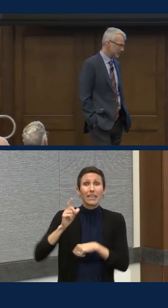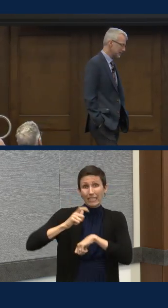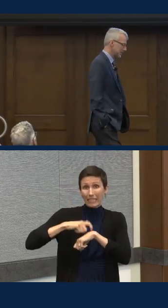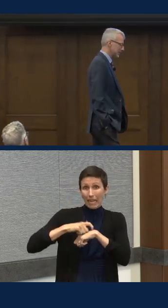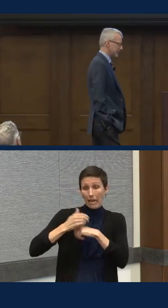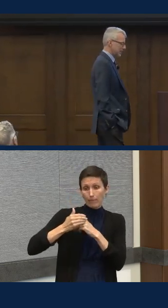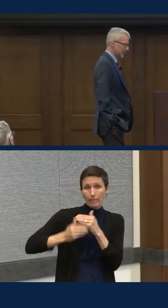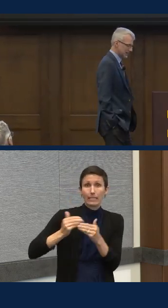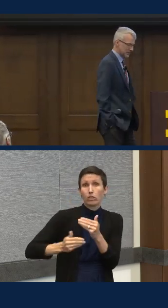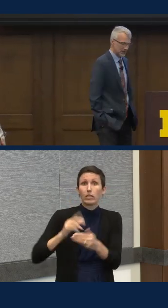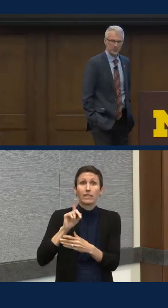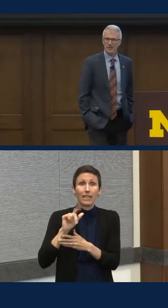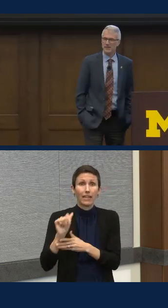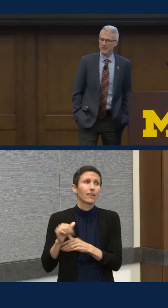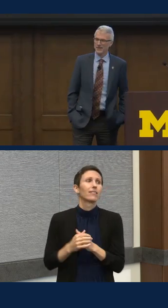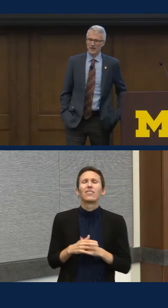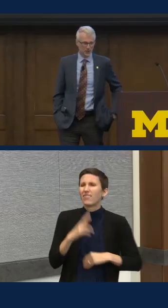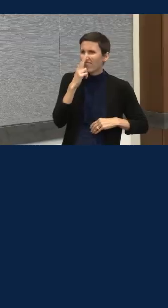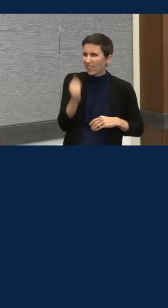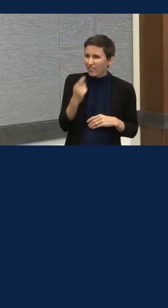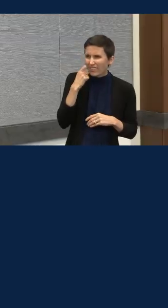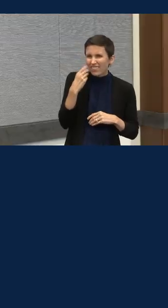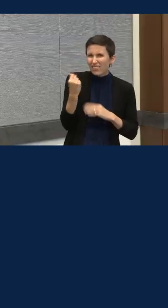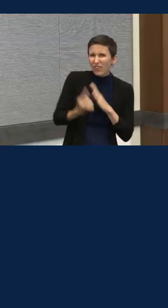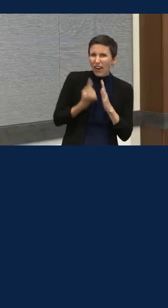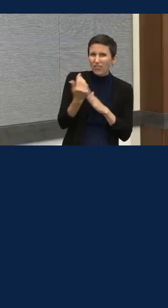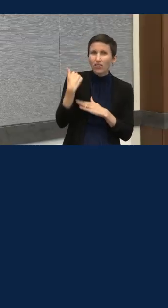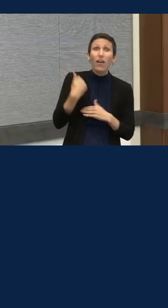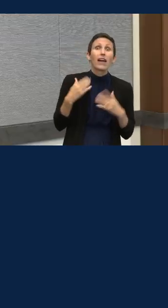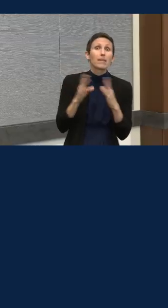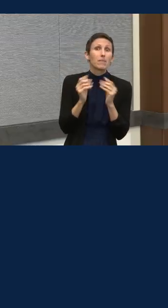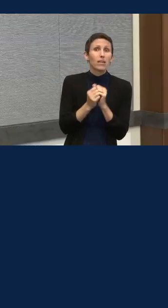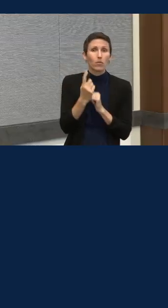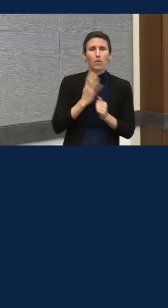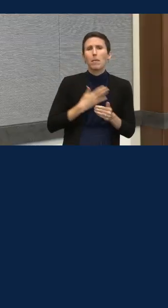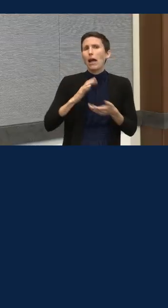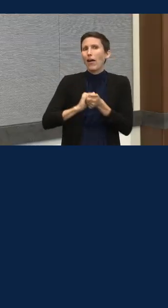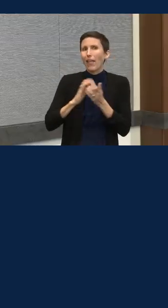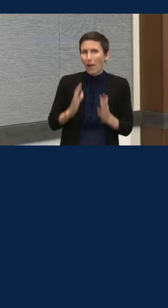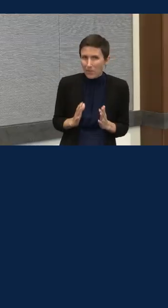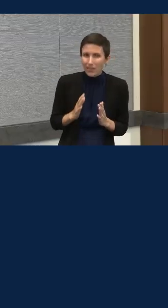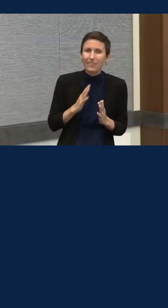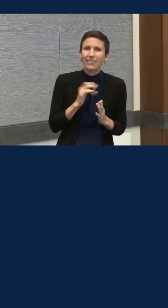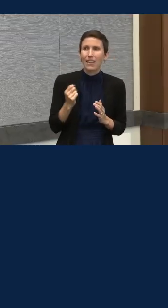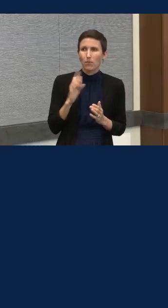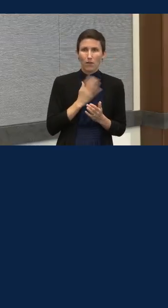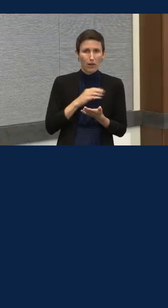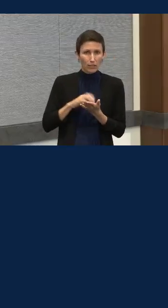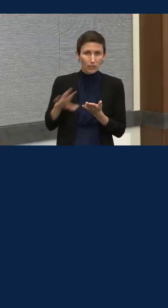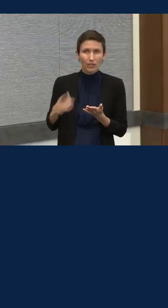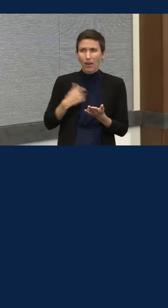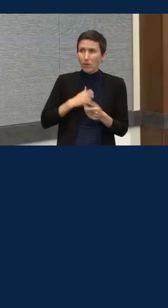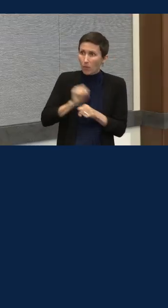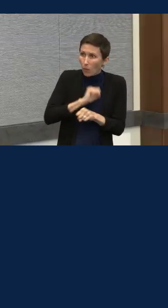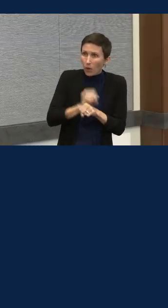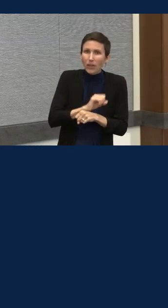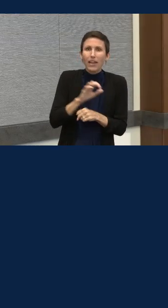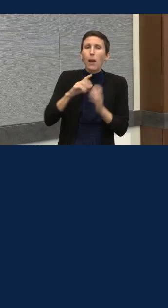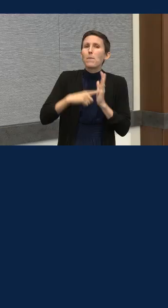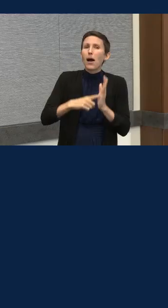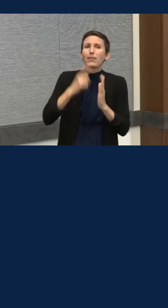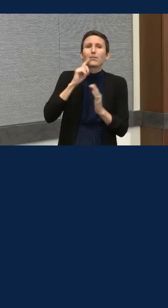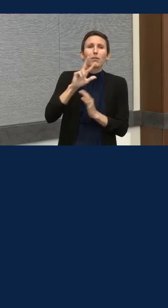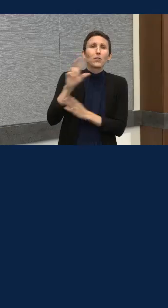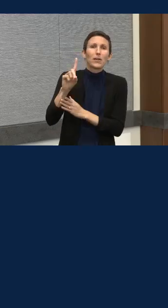data? It's funny because just a couple hours ago I had a meeting with one of my collaborators and one of our students, and we were working on models for